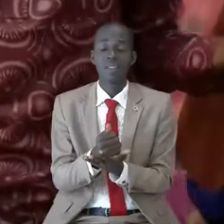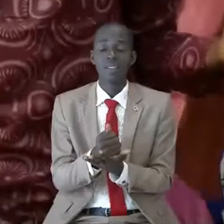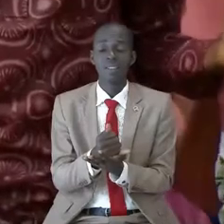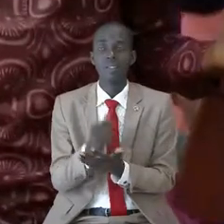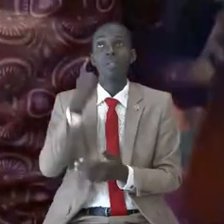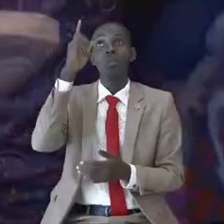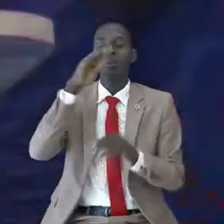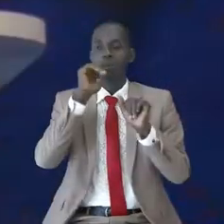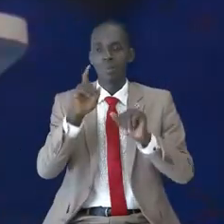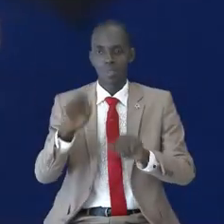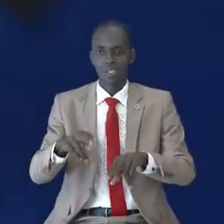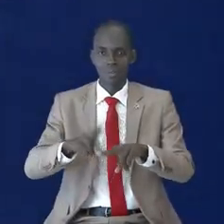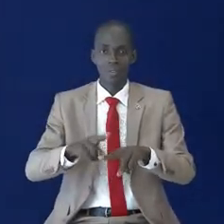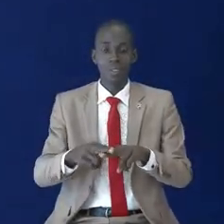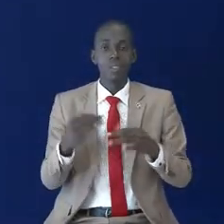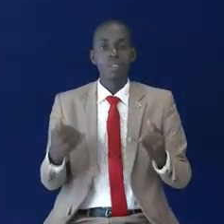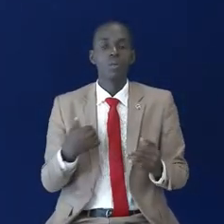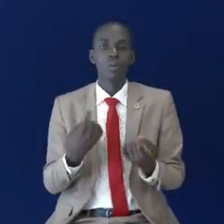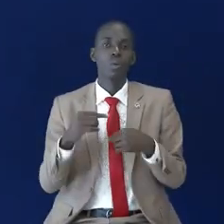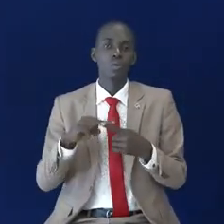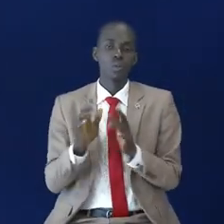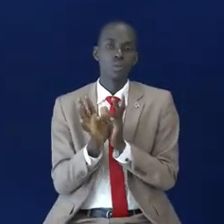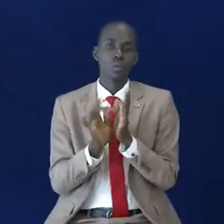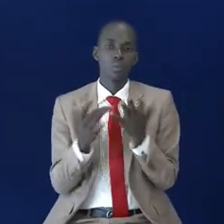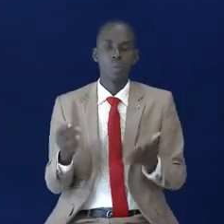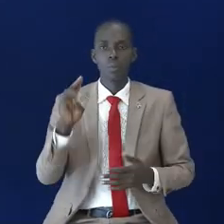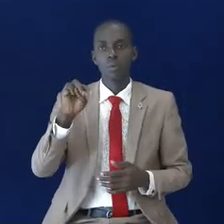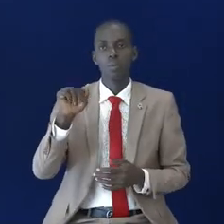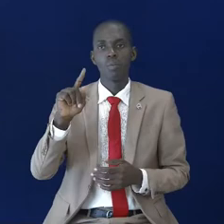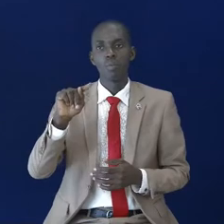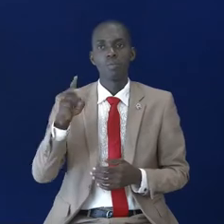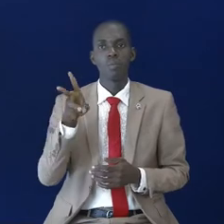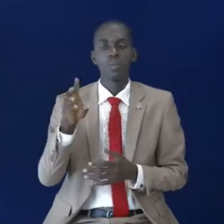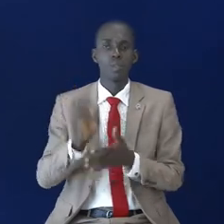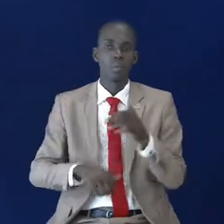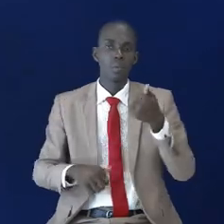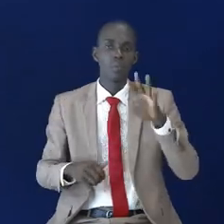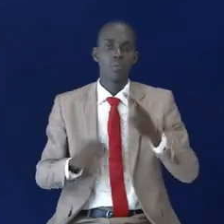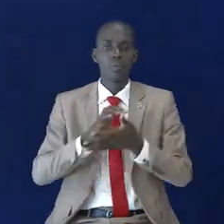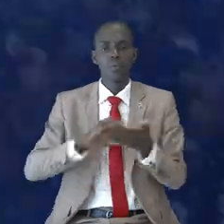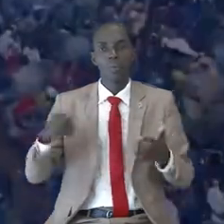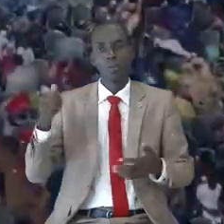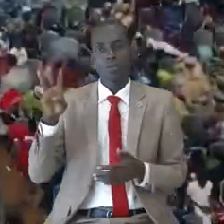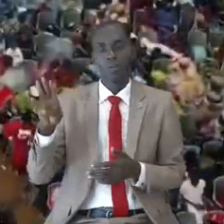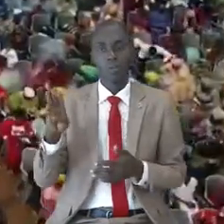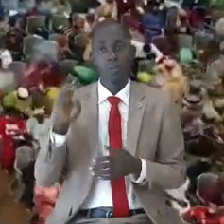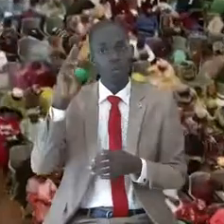God bless you. You can sit down. We're coming to Matthew chapter 14, and I'm reading from verse 14.